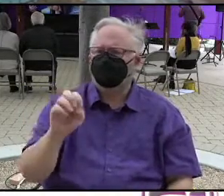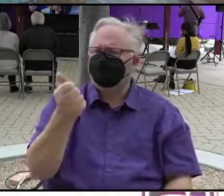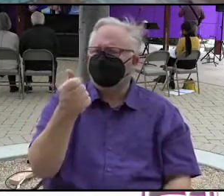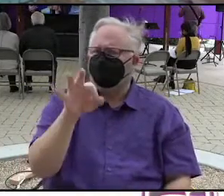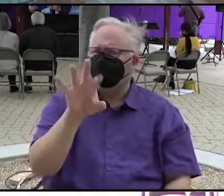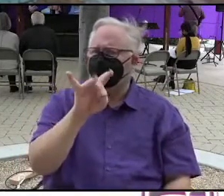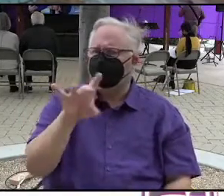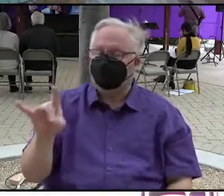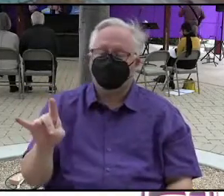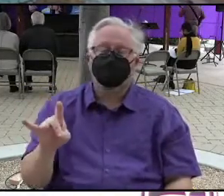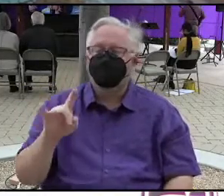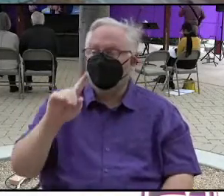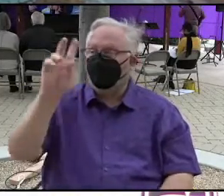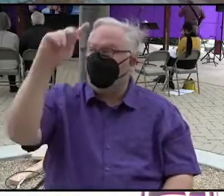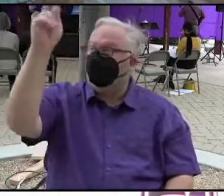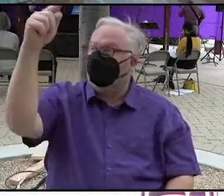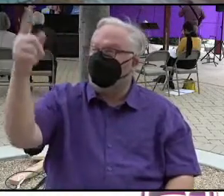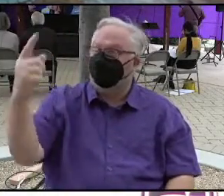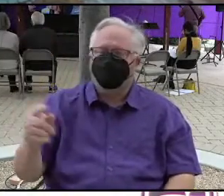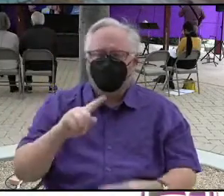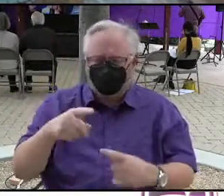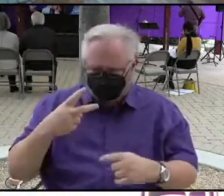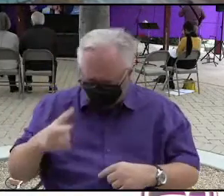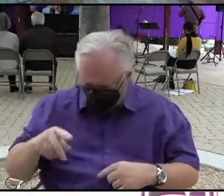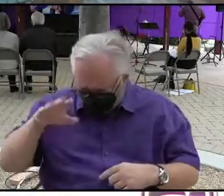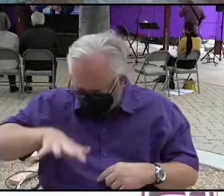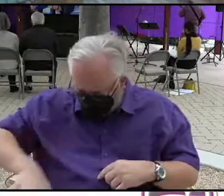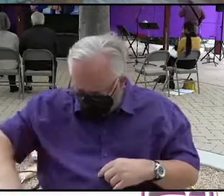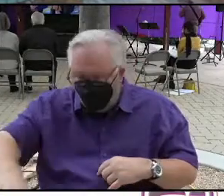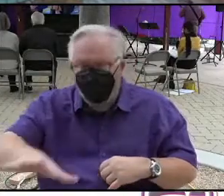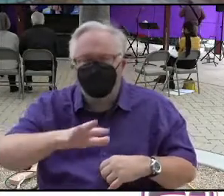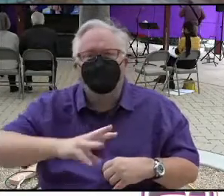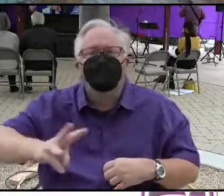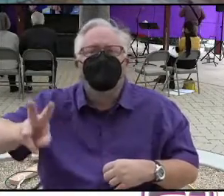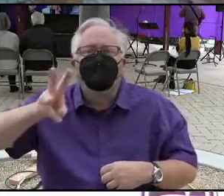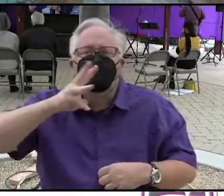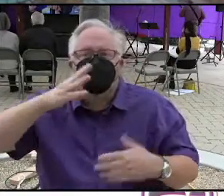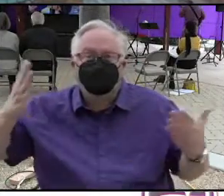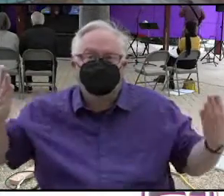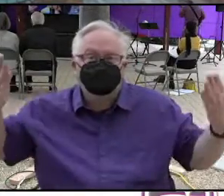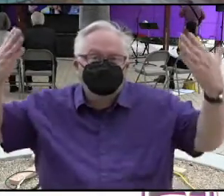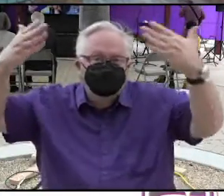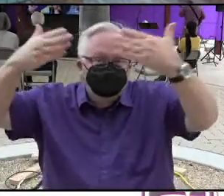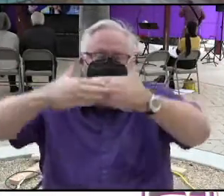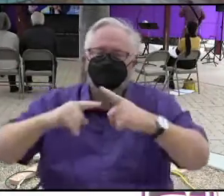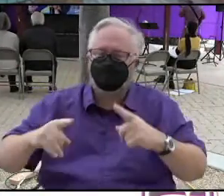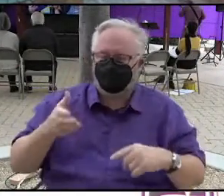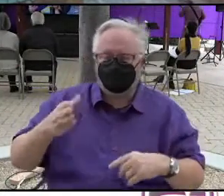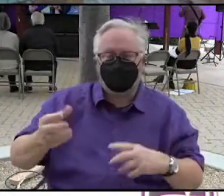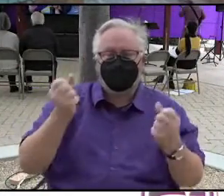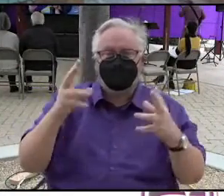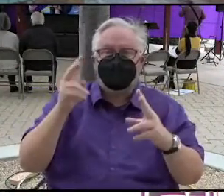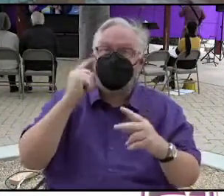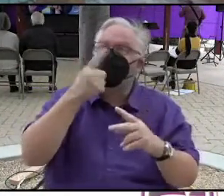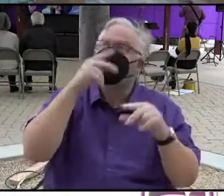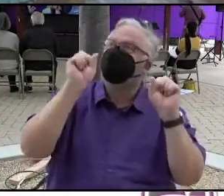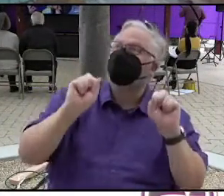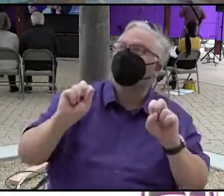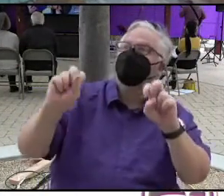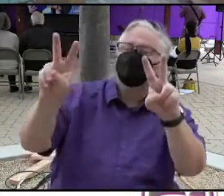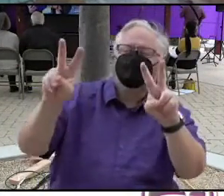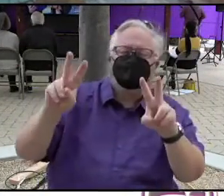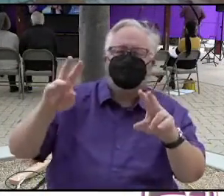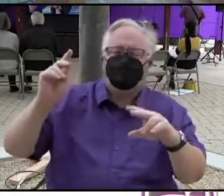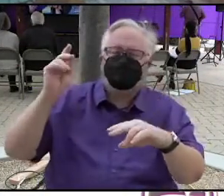1988. Hurtling downward, she saw only dark water below, but in that emptiness, there were many eyes gazing up at that